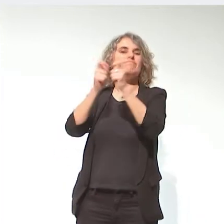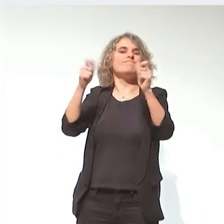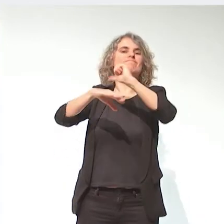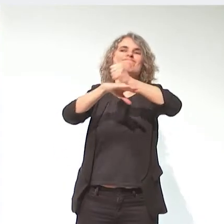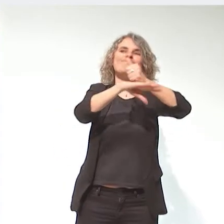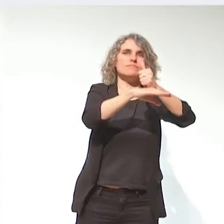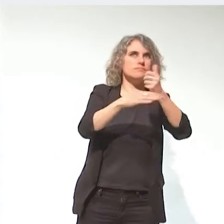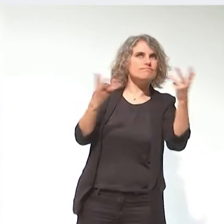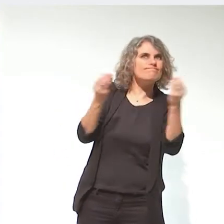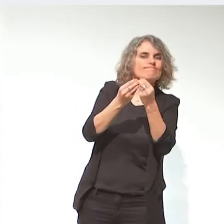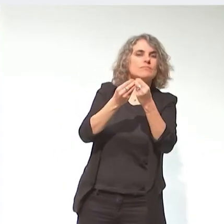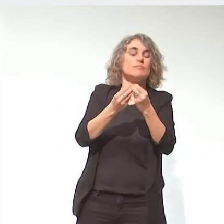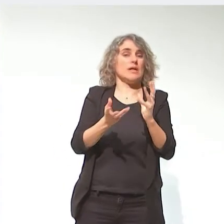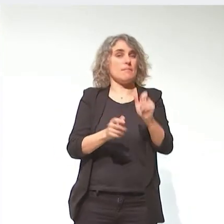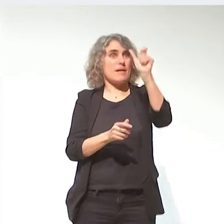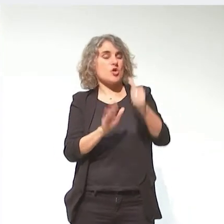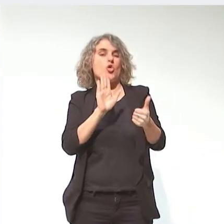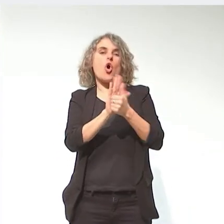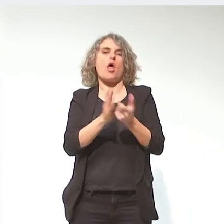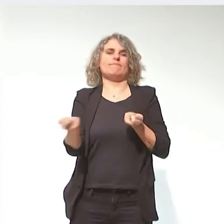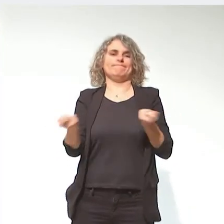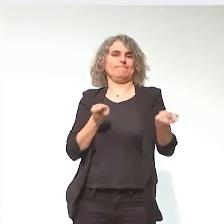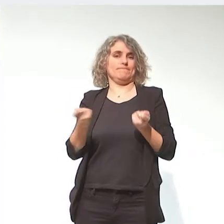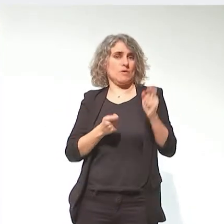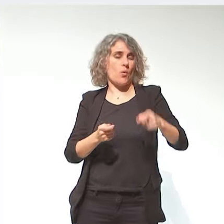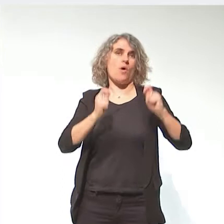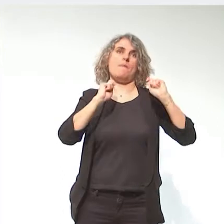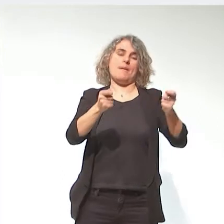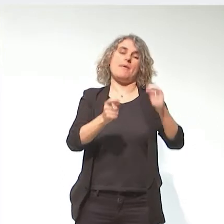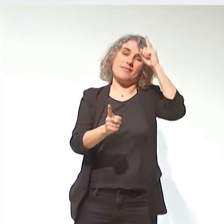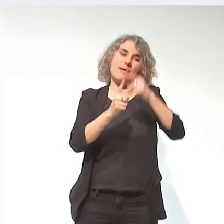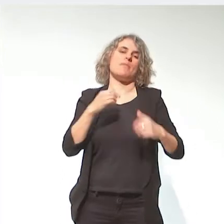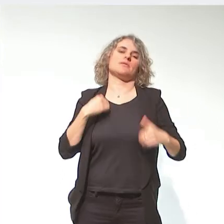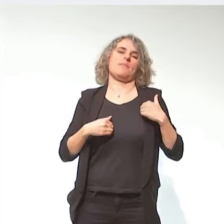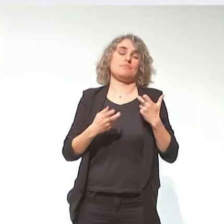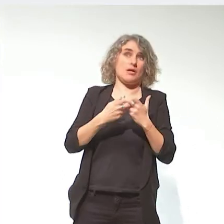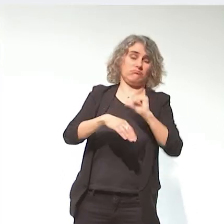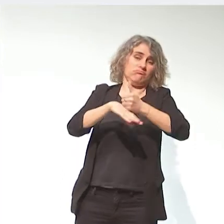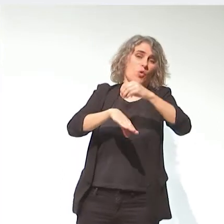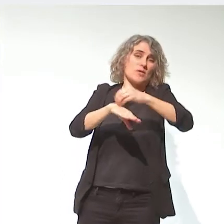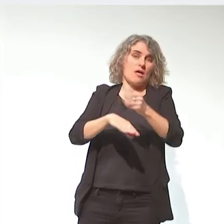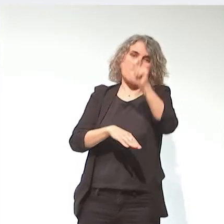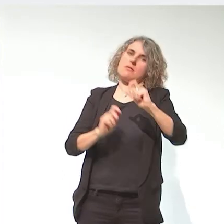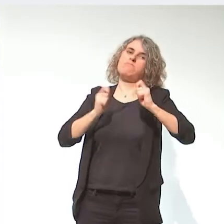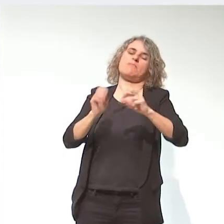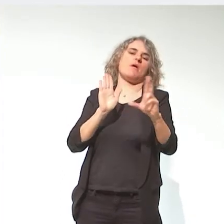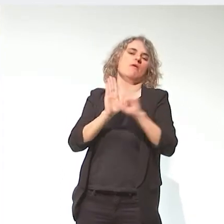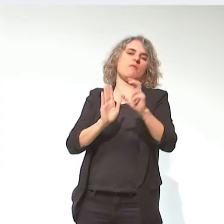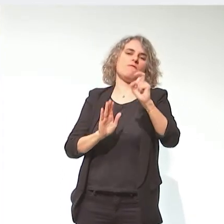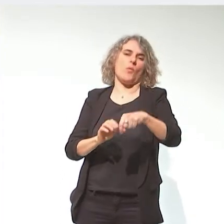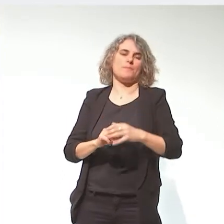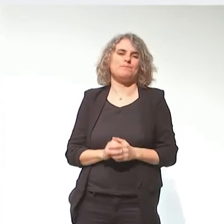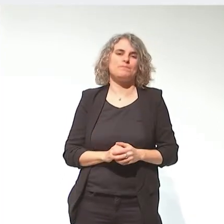coordinators, including in the Council. As far as the Commission is concerned, disability coordinators have been nominated